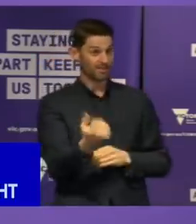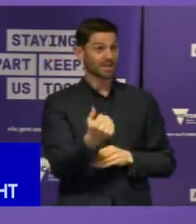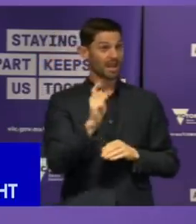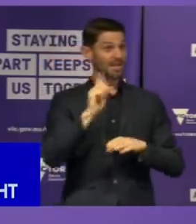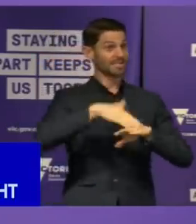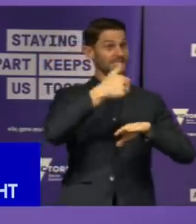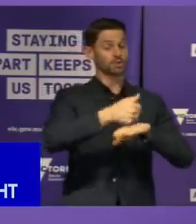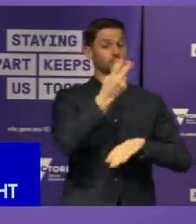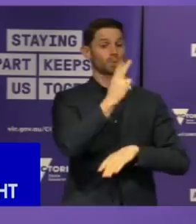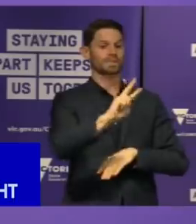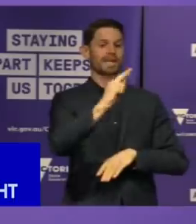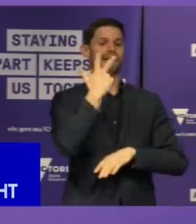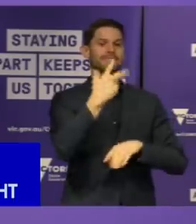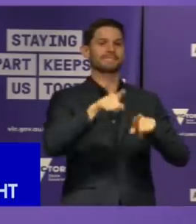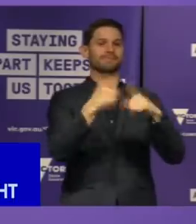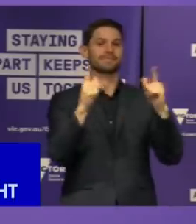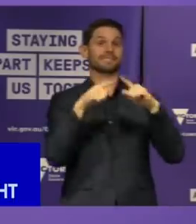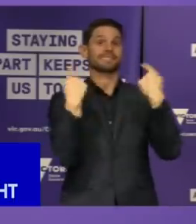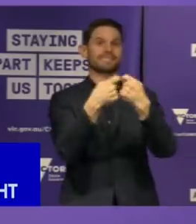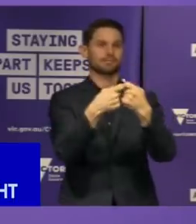and authorised officers from the Department of Health.